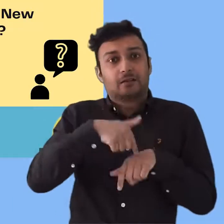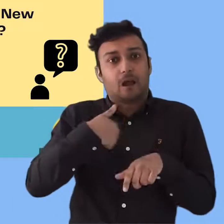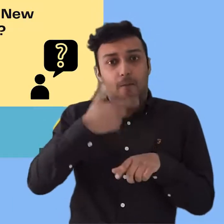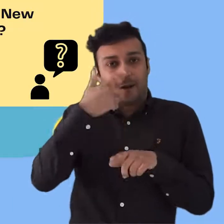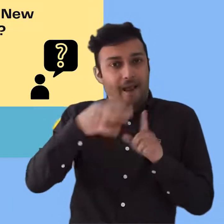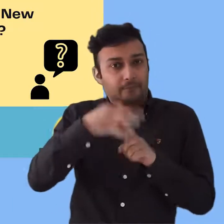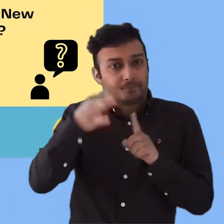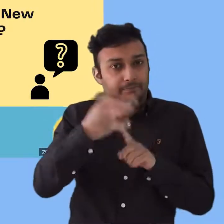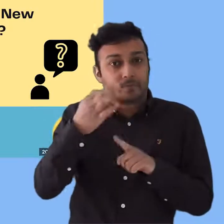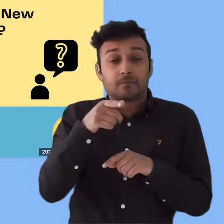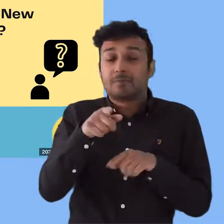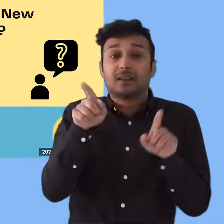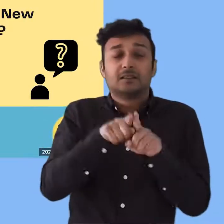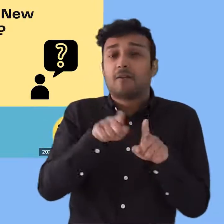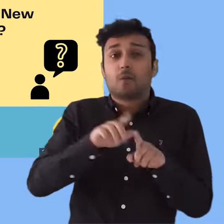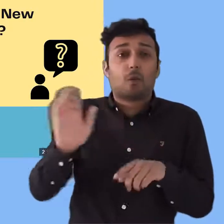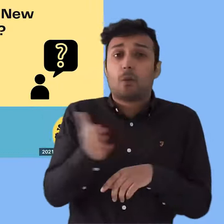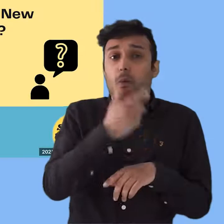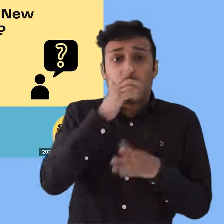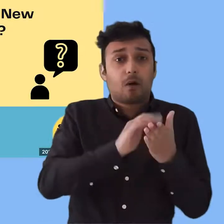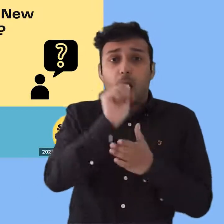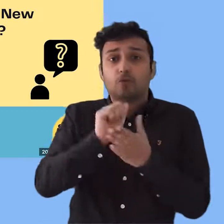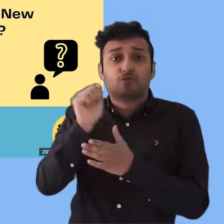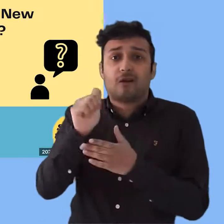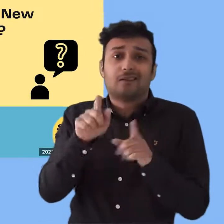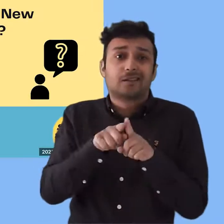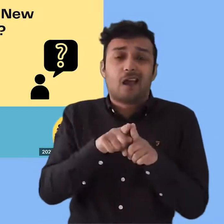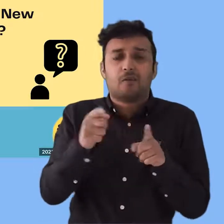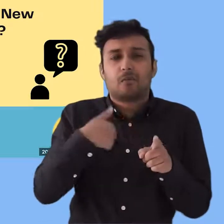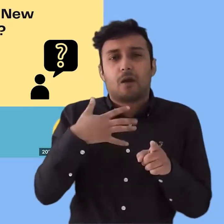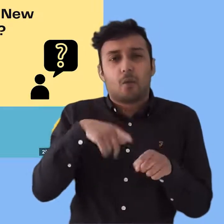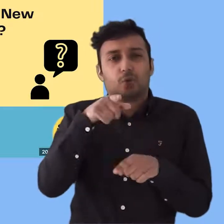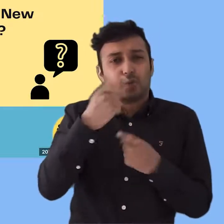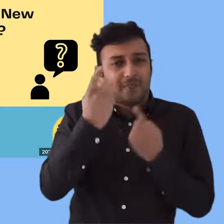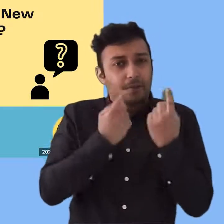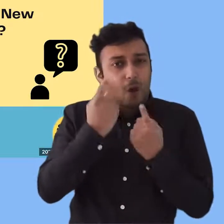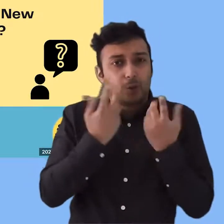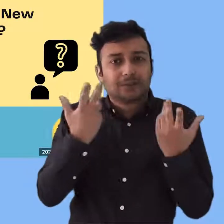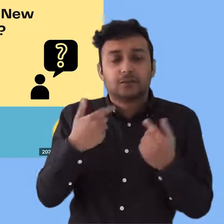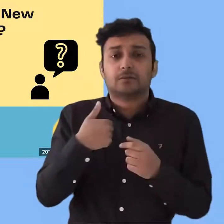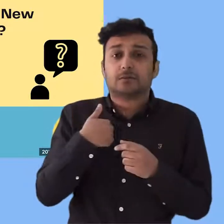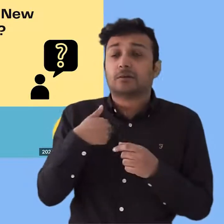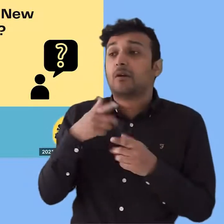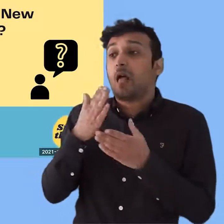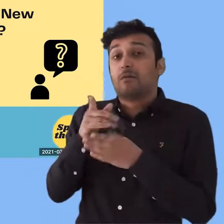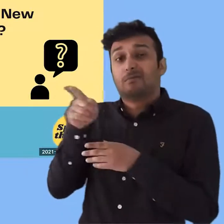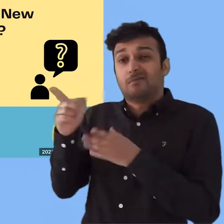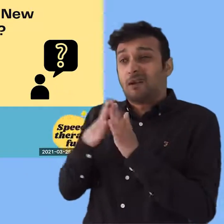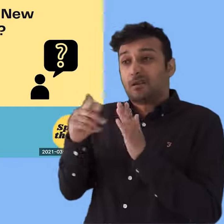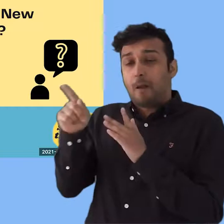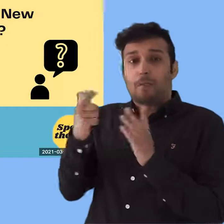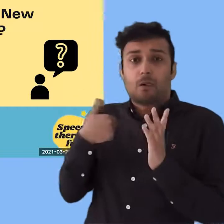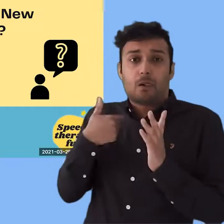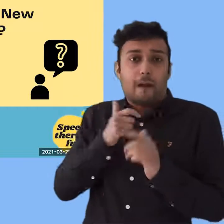about, I wanted to bring an example that is personal to me as somebody who has been through the UK system and